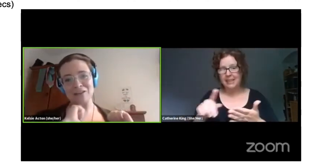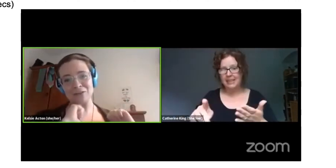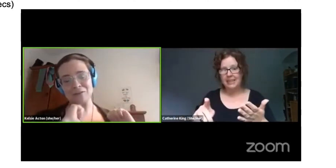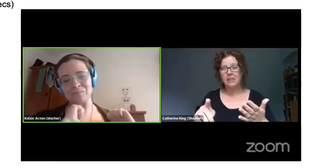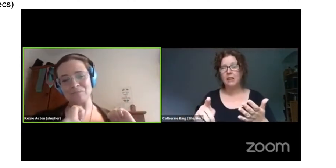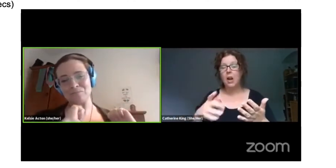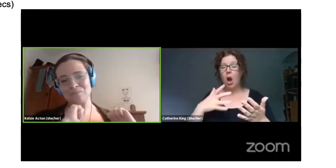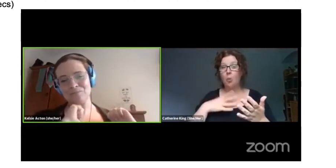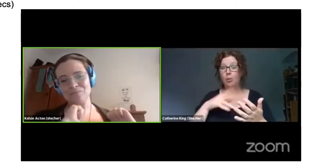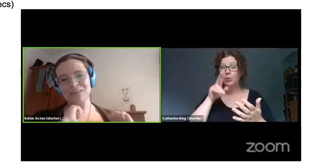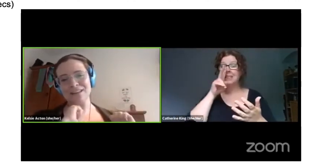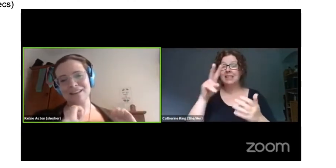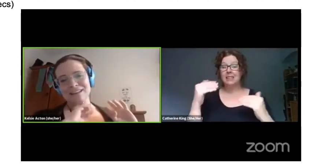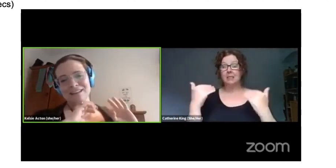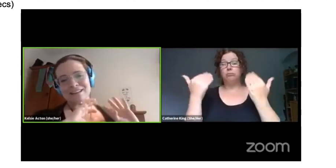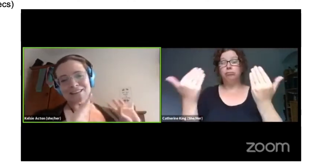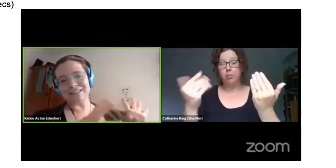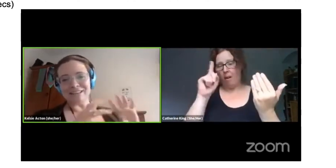an angle.